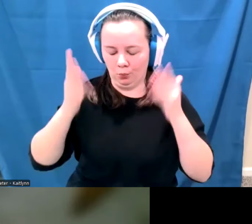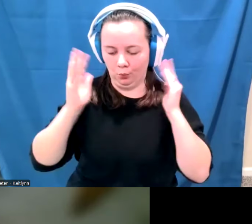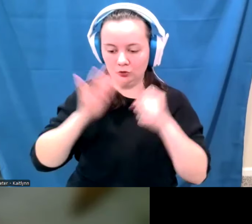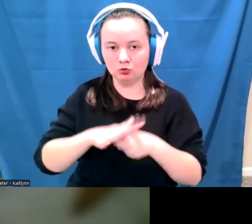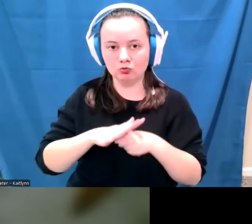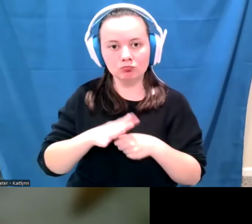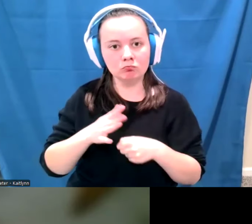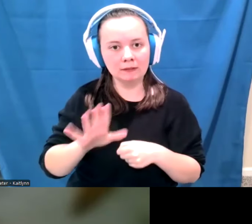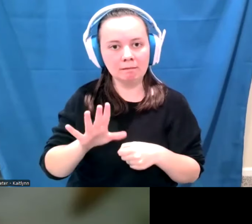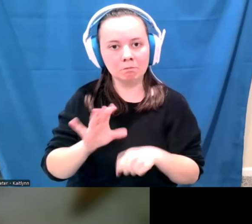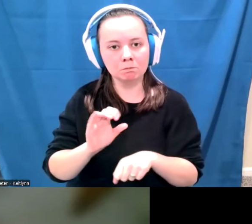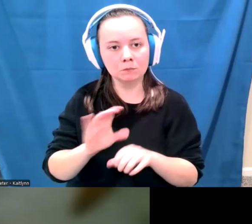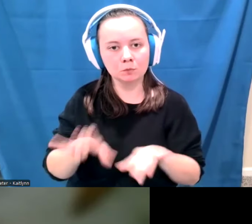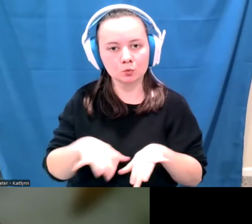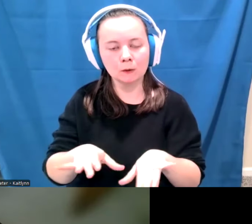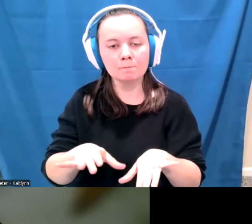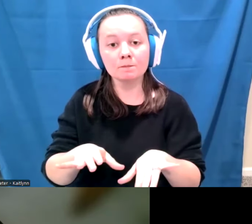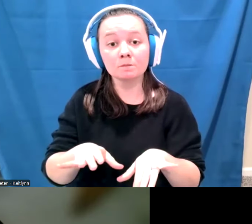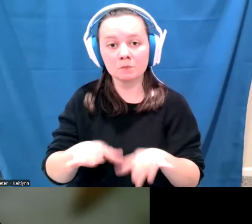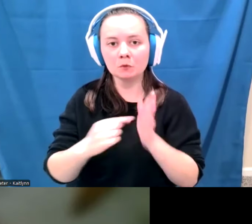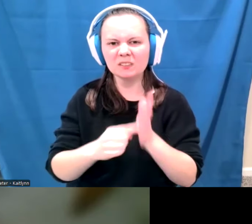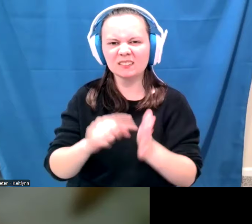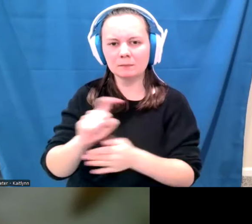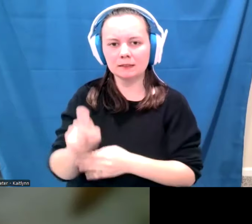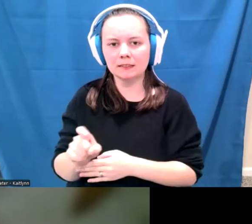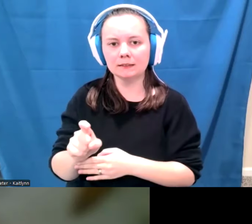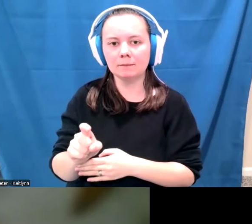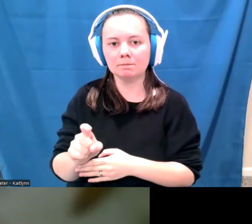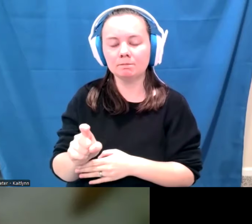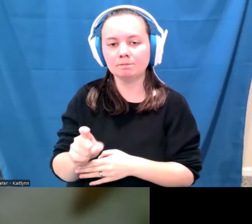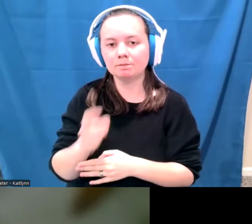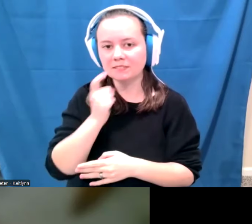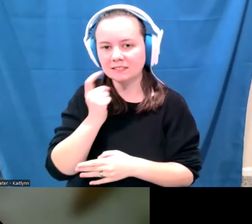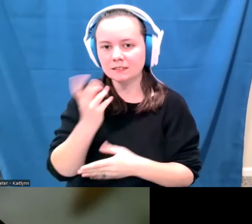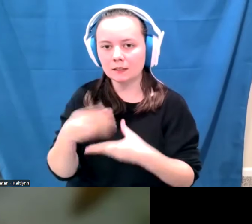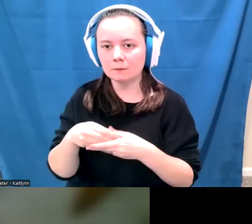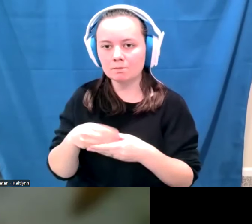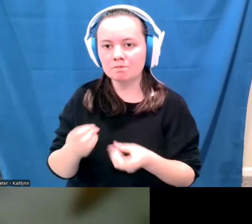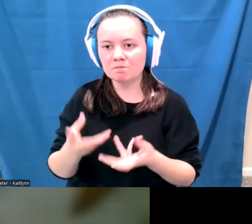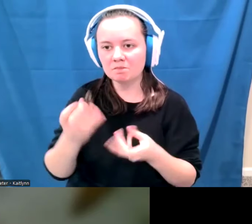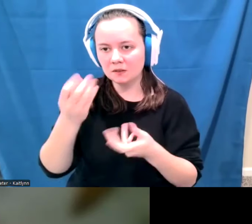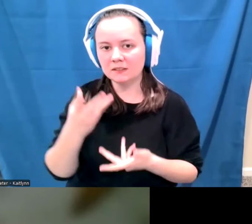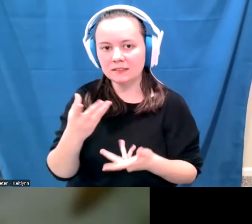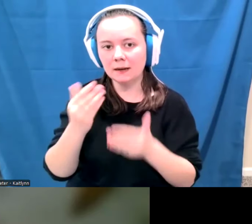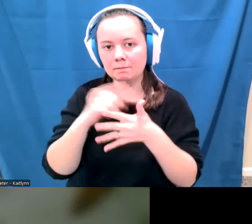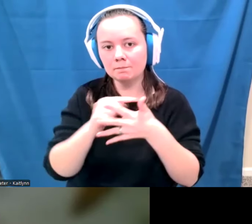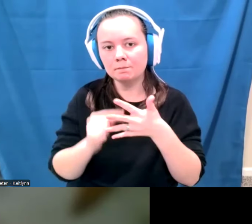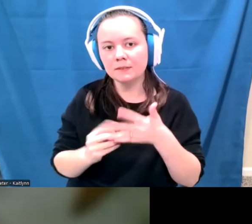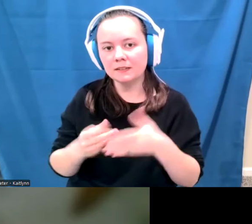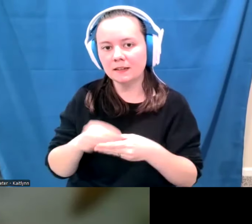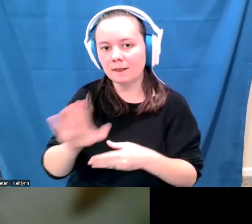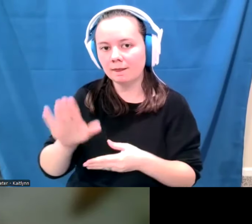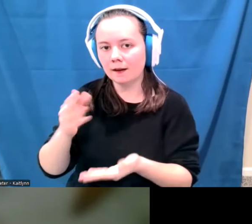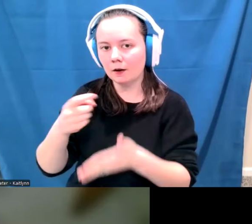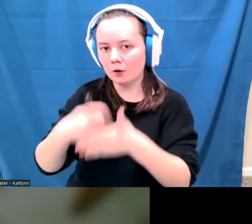do. So one example there is Texas, which has integrated a number of workforce data points into their cost reports